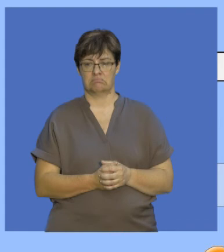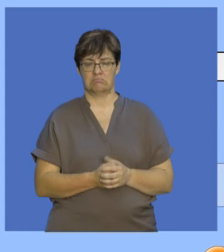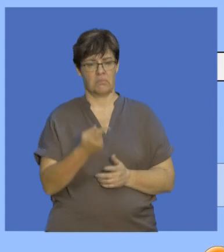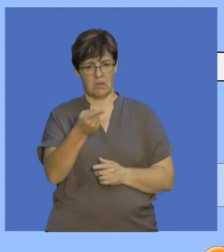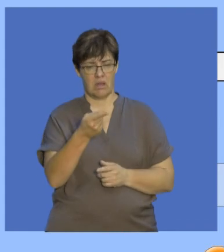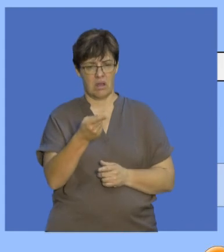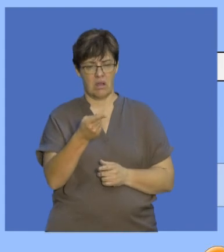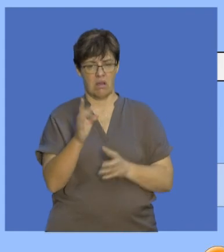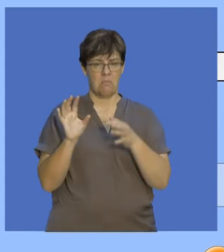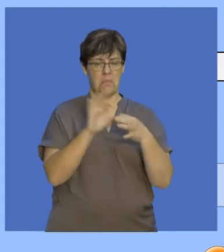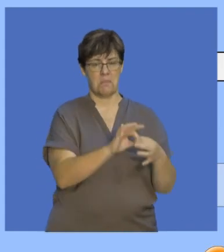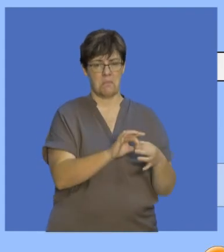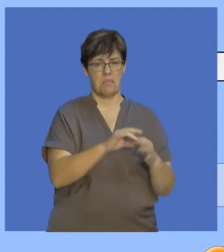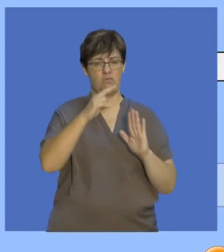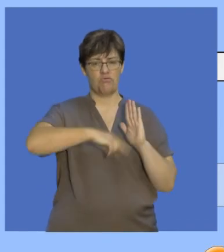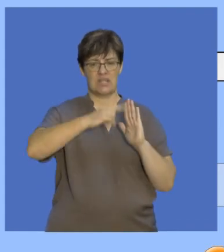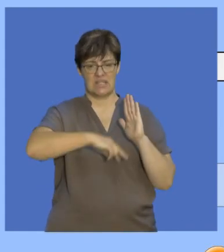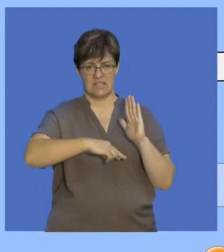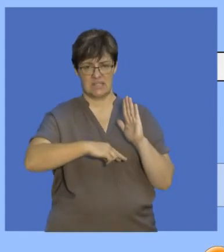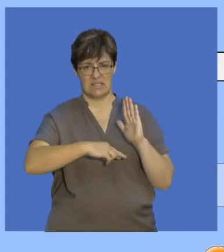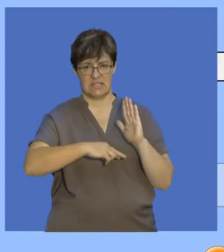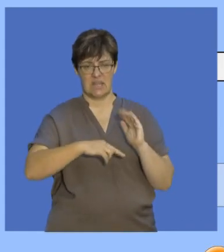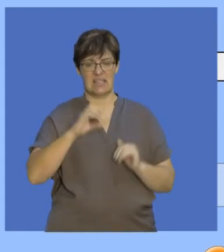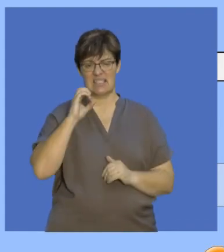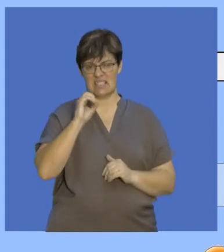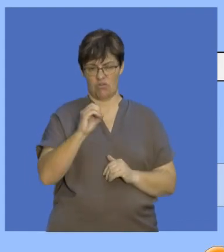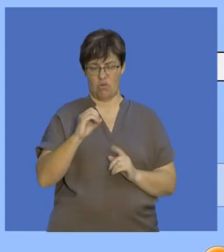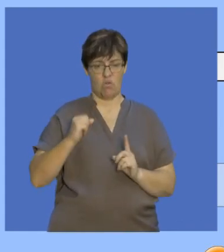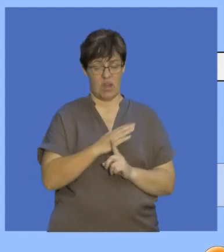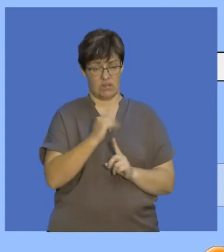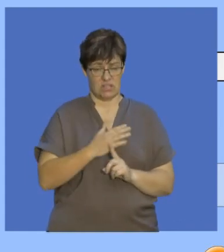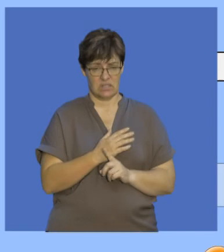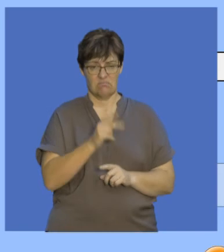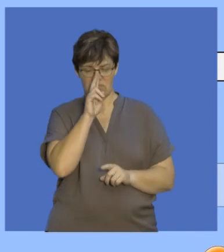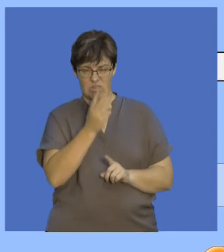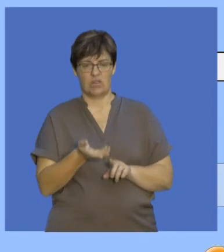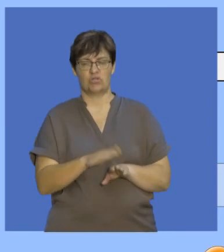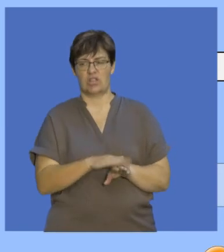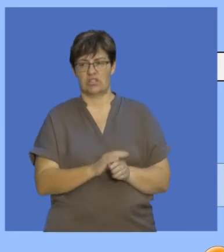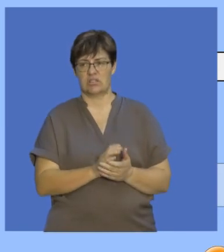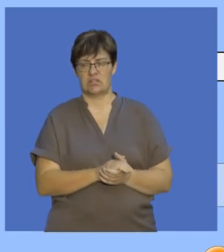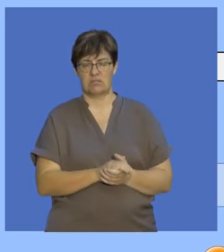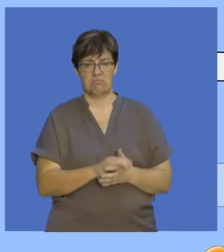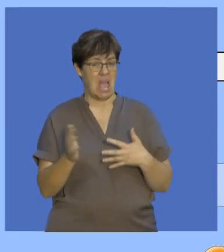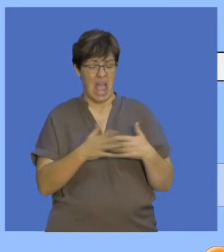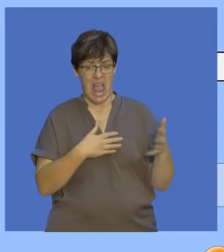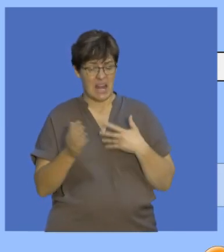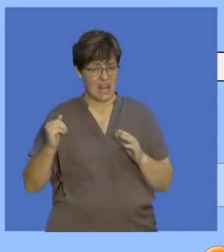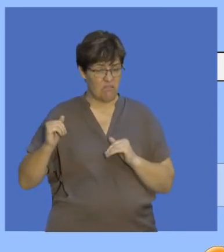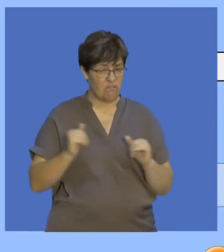circuit by opening the switch. What is the corresponding reading on current? 0. You can even show the charges. Is